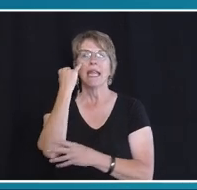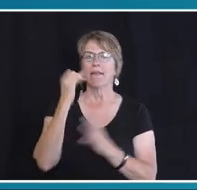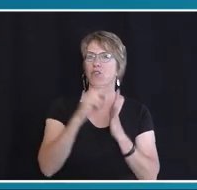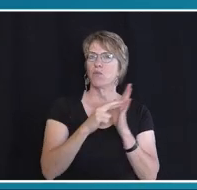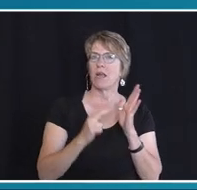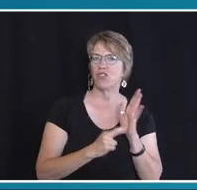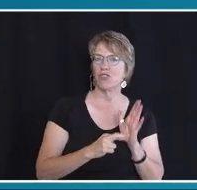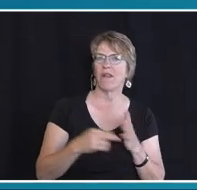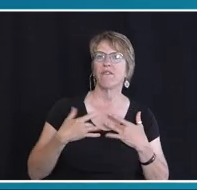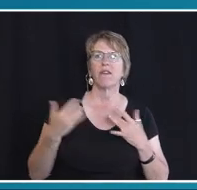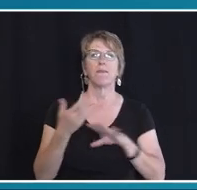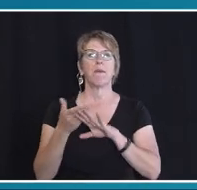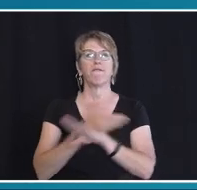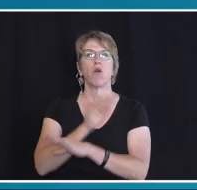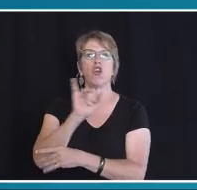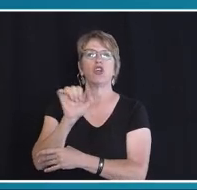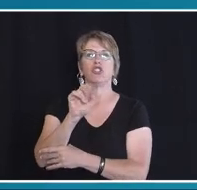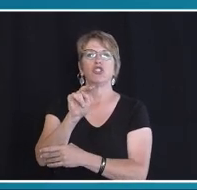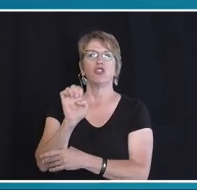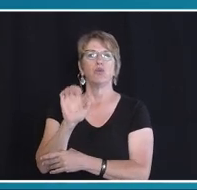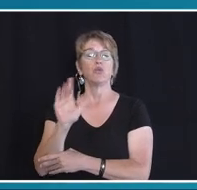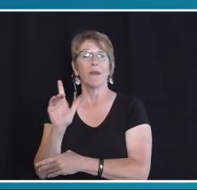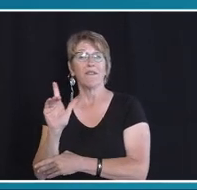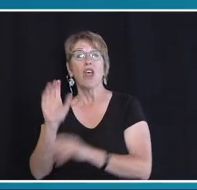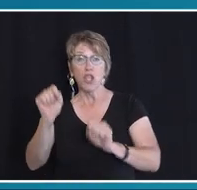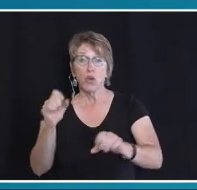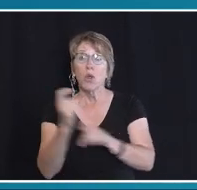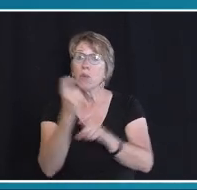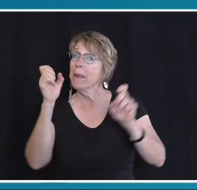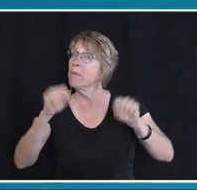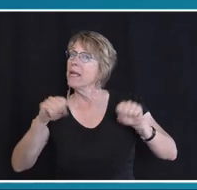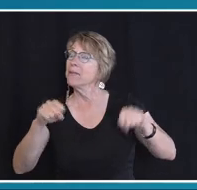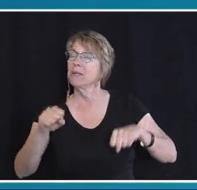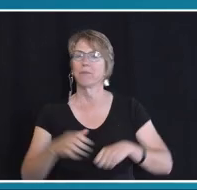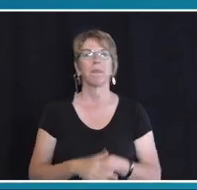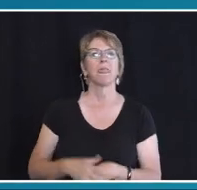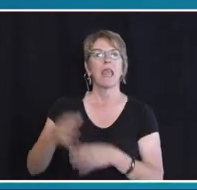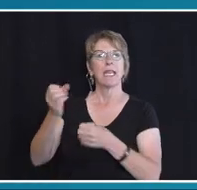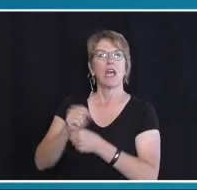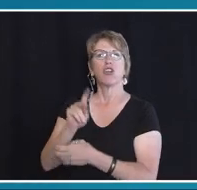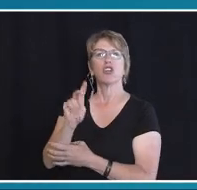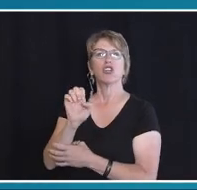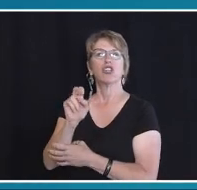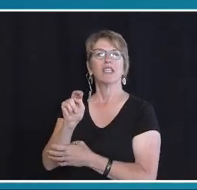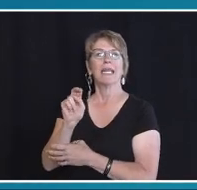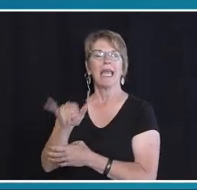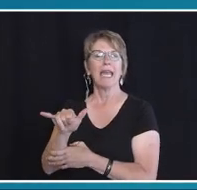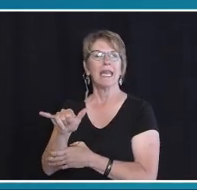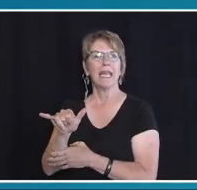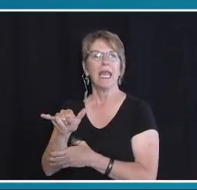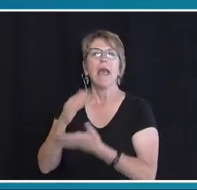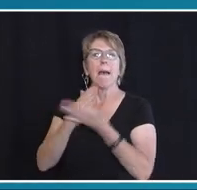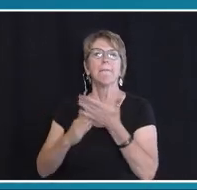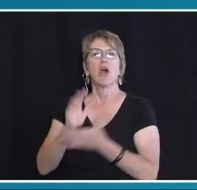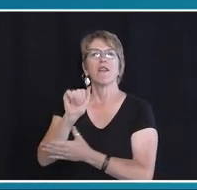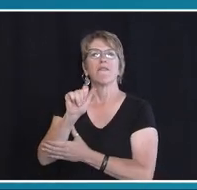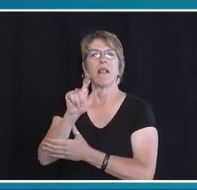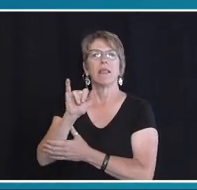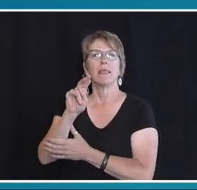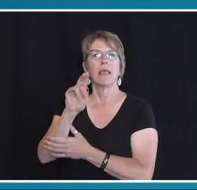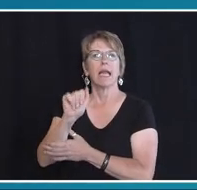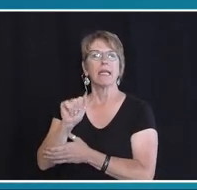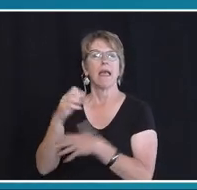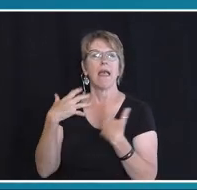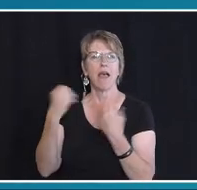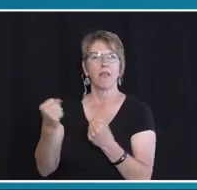for today's event before June 25th, you are eligible to win. Courage Kenny, a part of Allina Health, has one of the largest and most